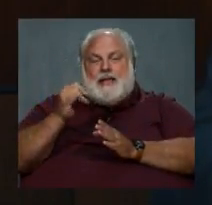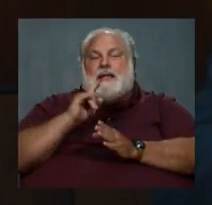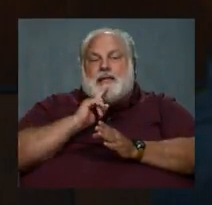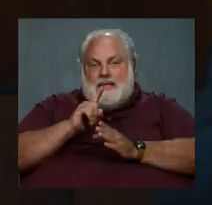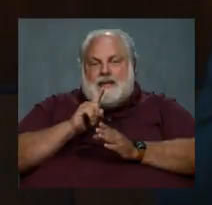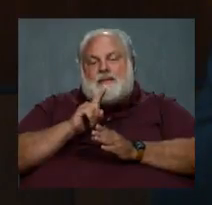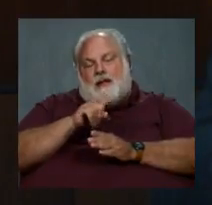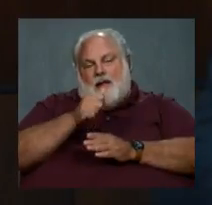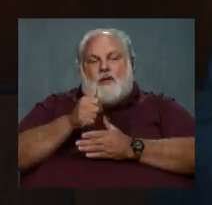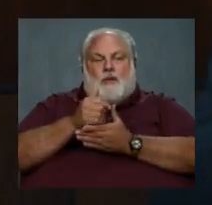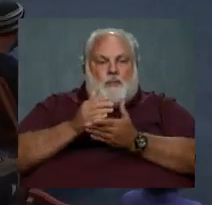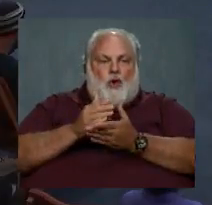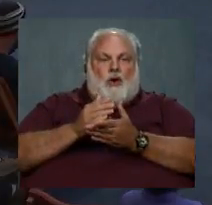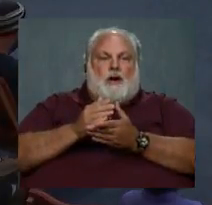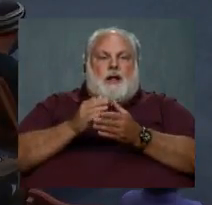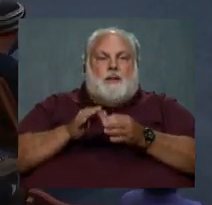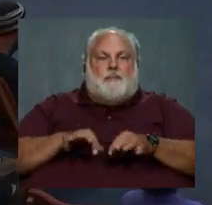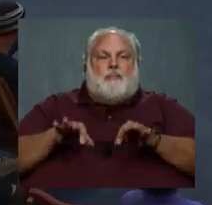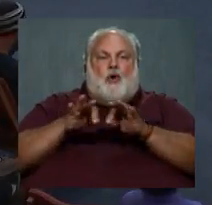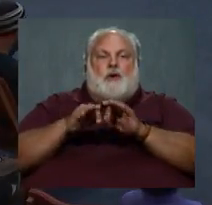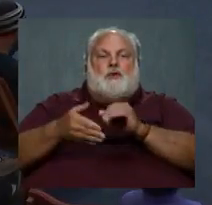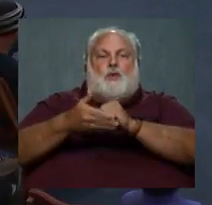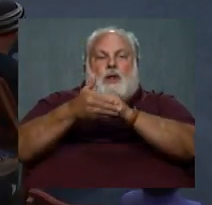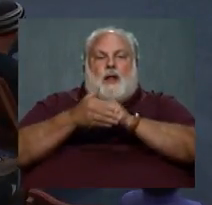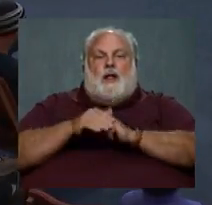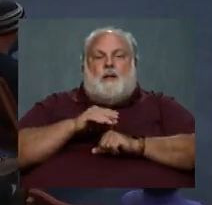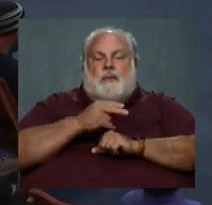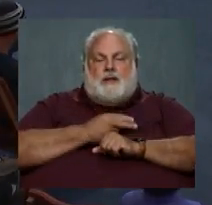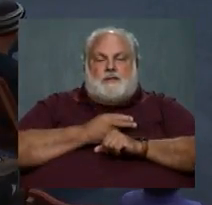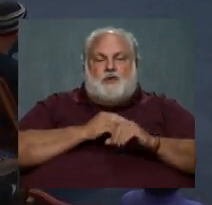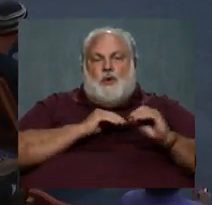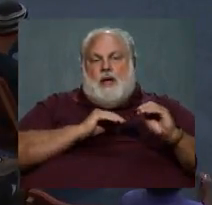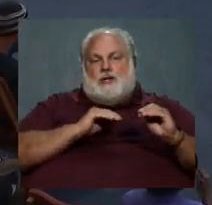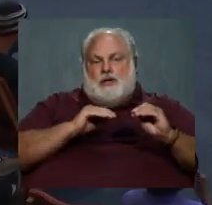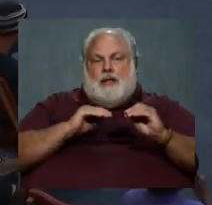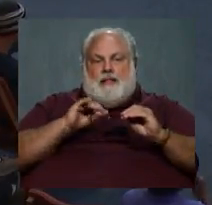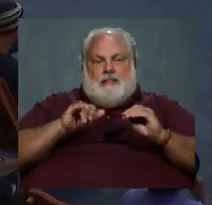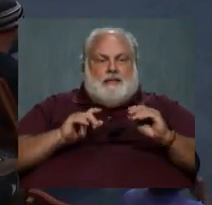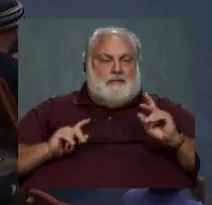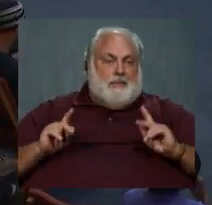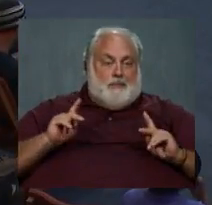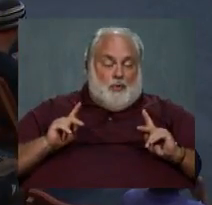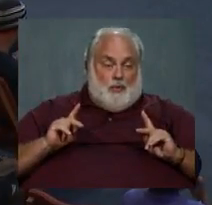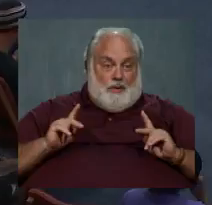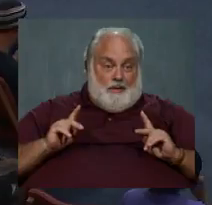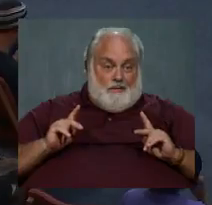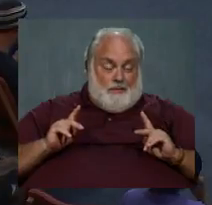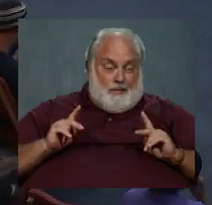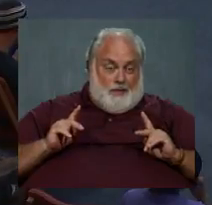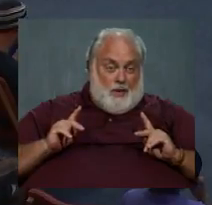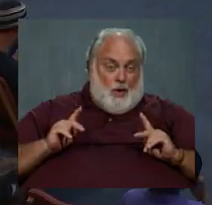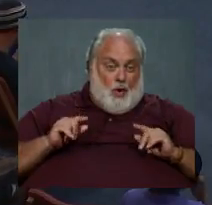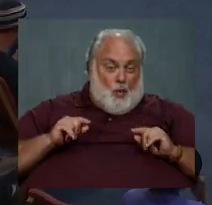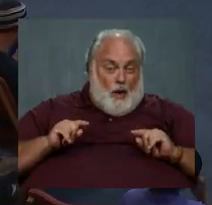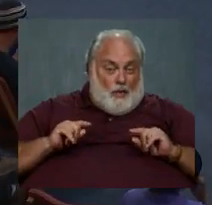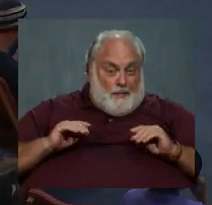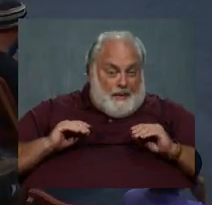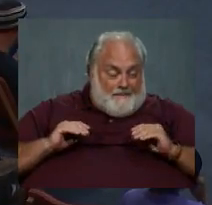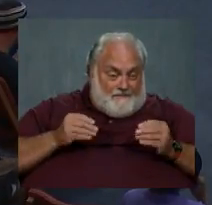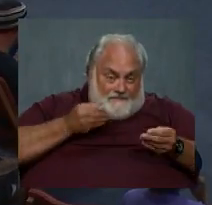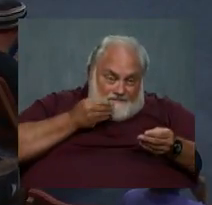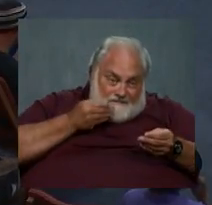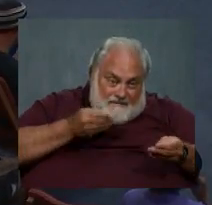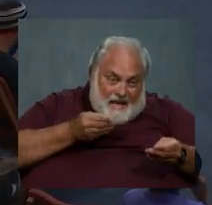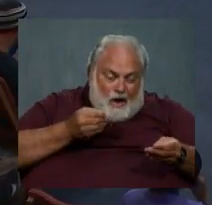another component that is important that helps us to educate these people. So whether they're getting educated, whether they're getting fed